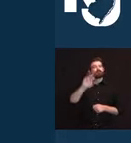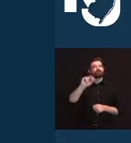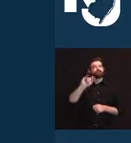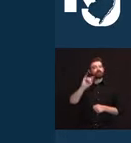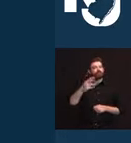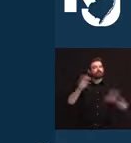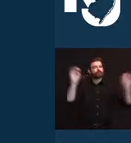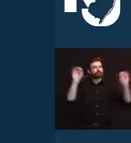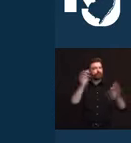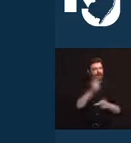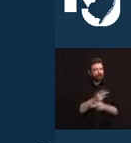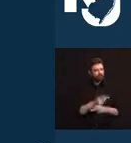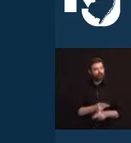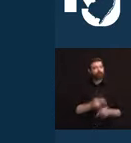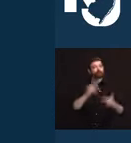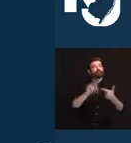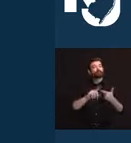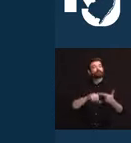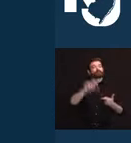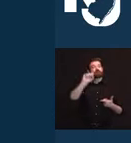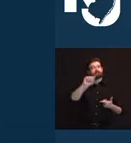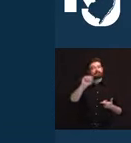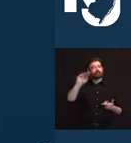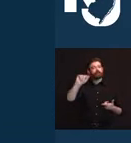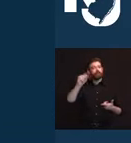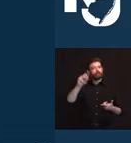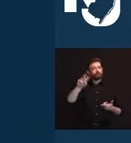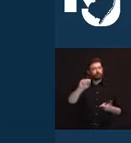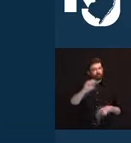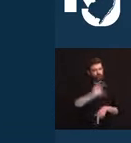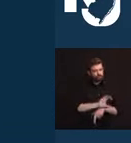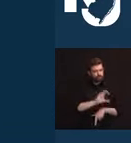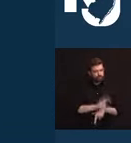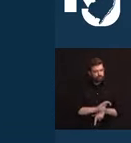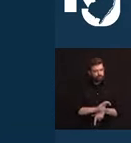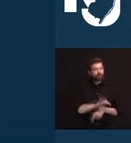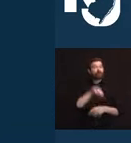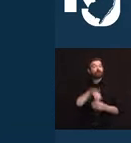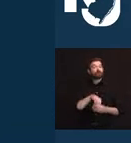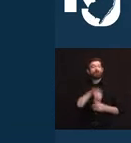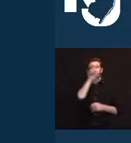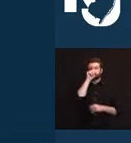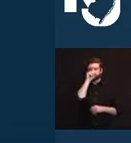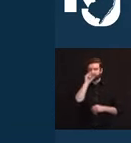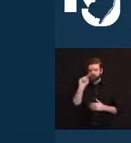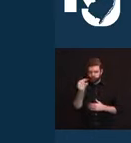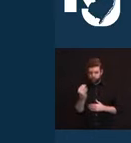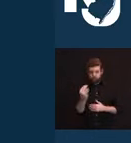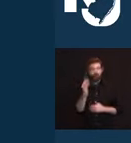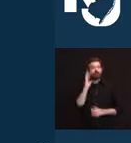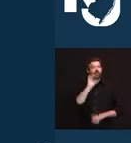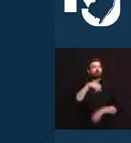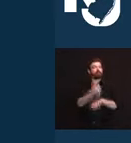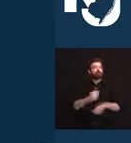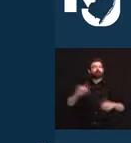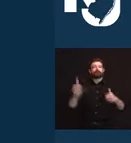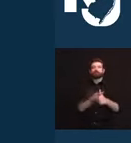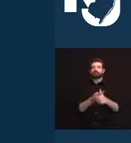church-based COVID-19 testing site at St. Matthew AME. Happy Sabbath early to you folks. I am proud of this